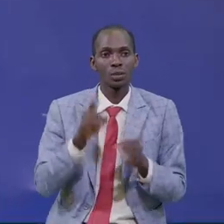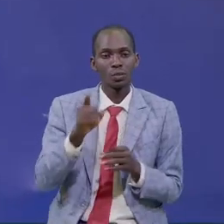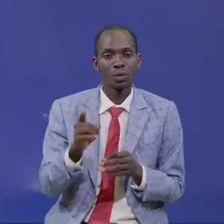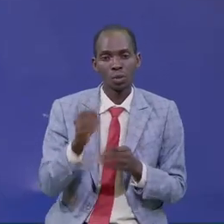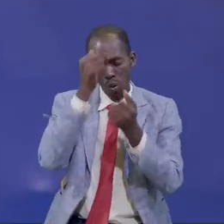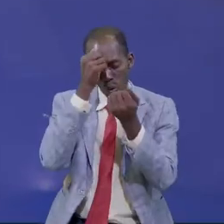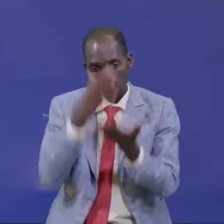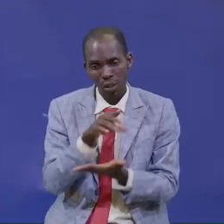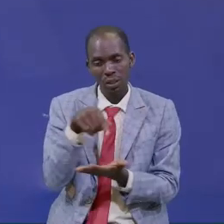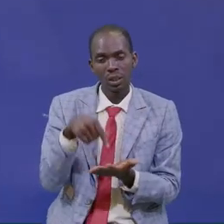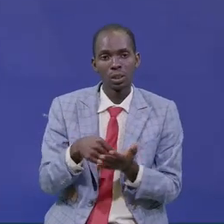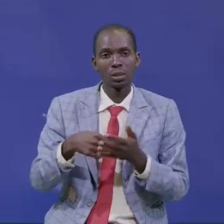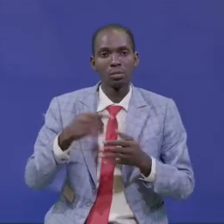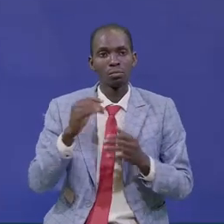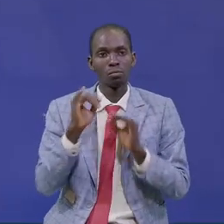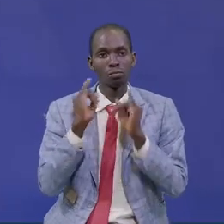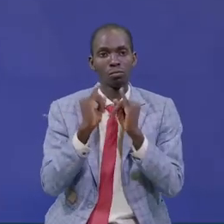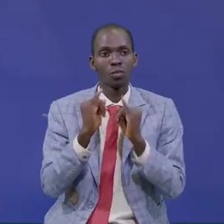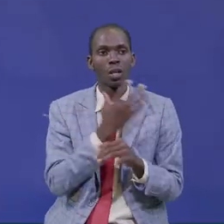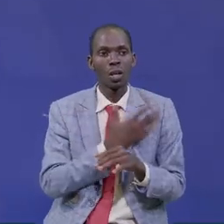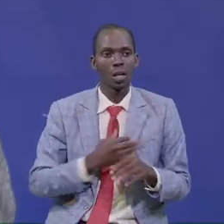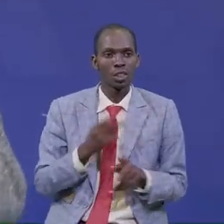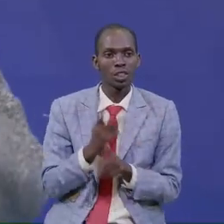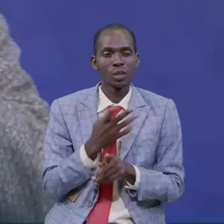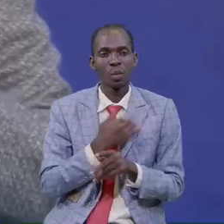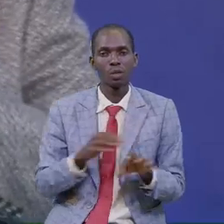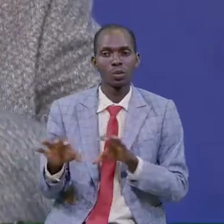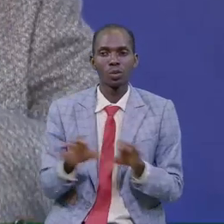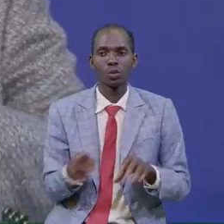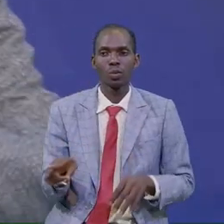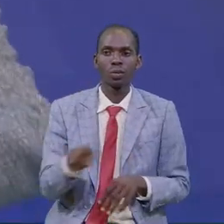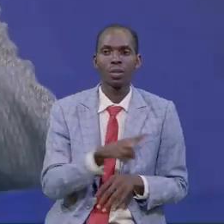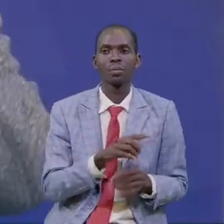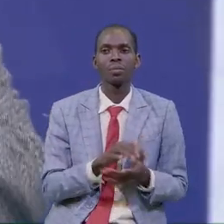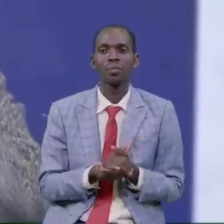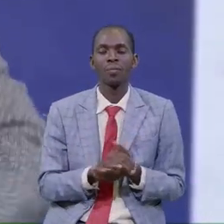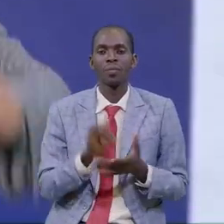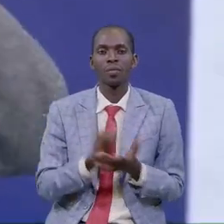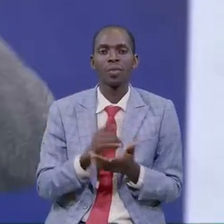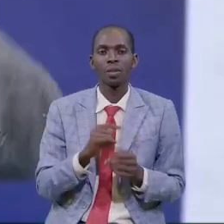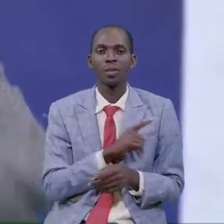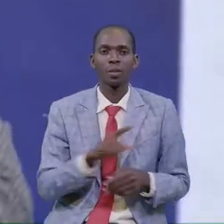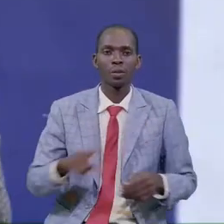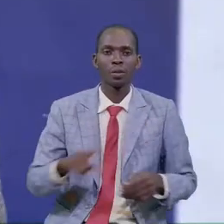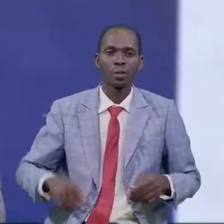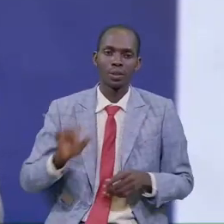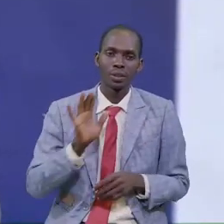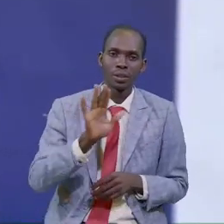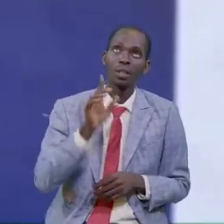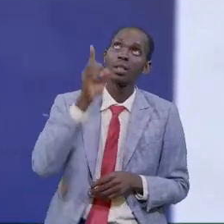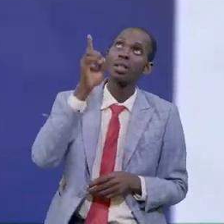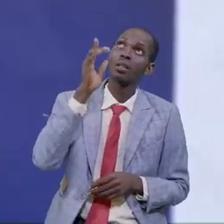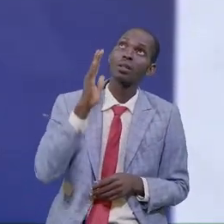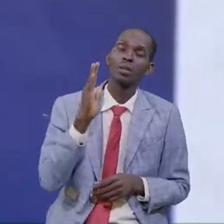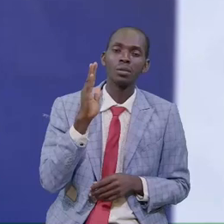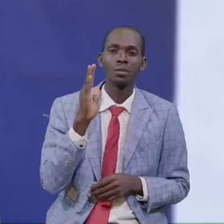and do them, si vous écoutez ces ordonnances, si vous les observez, that the les Lord en pratique, thy God,